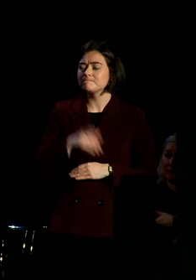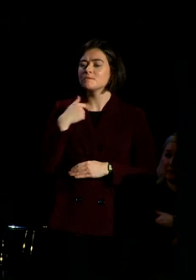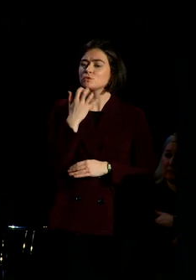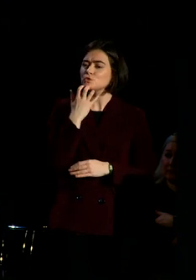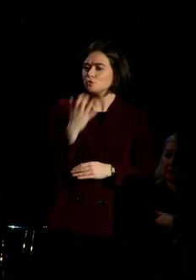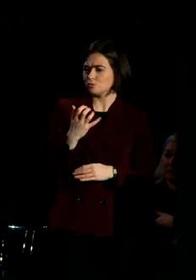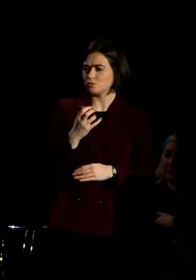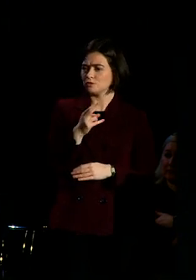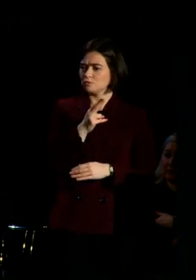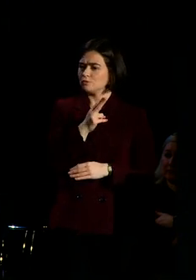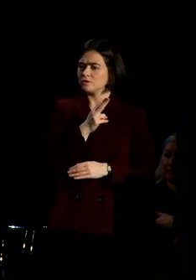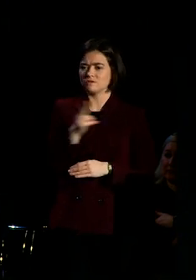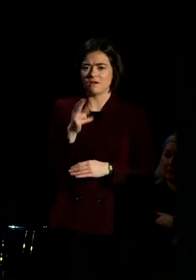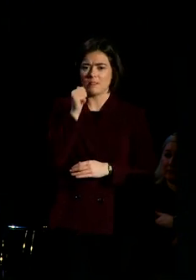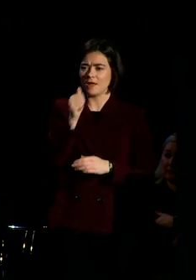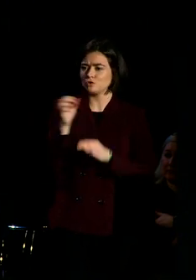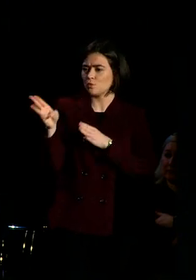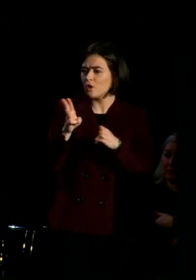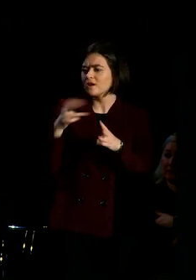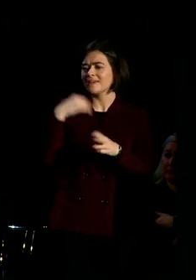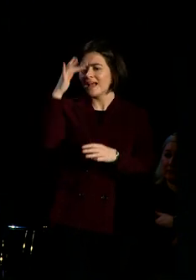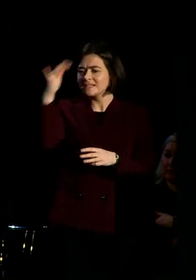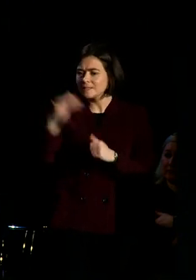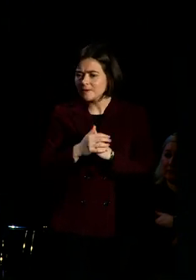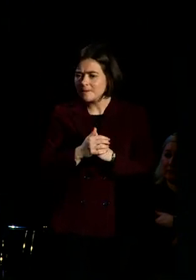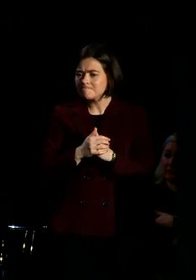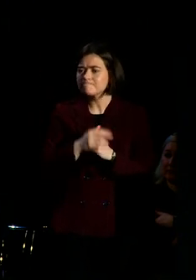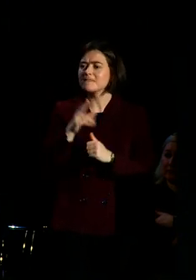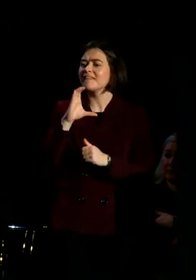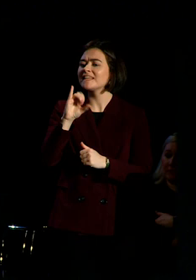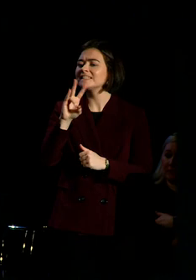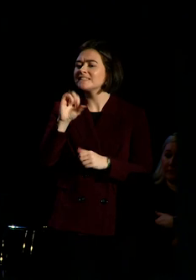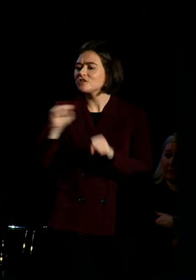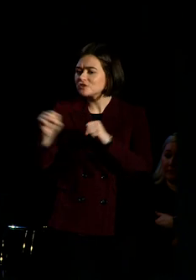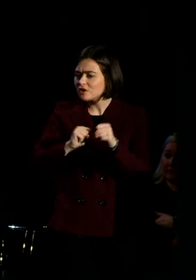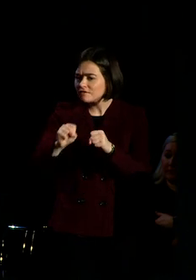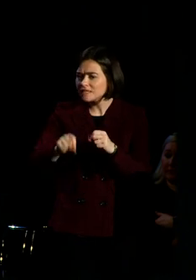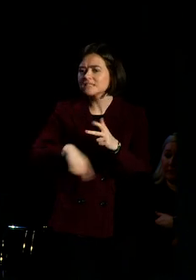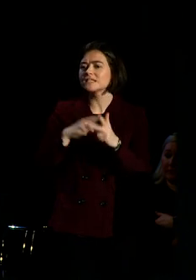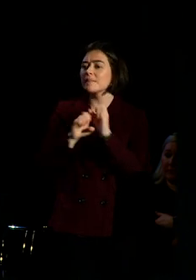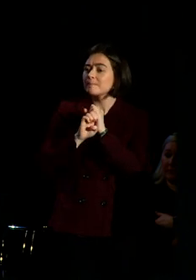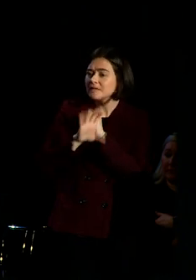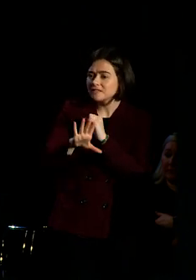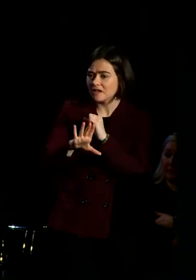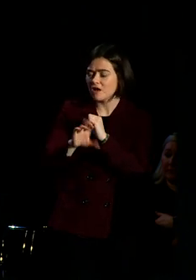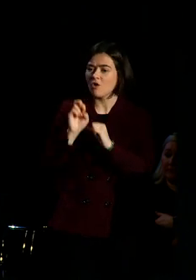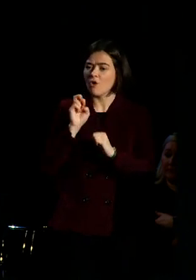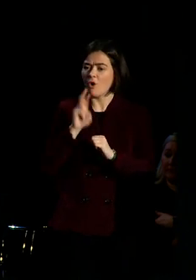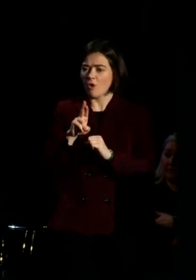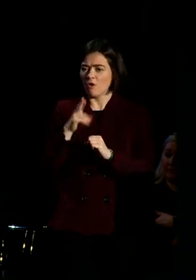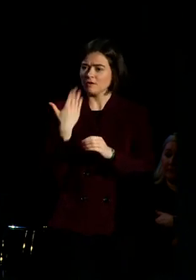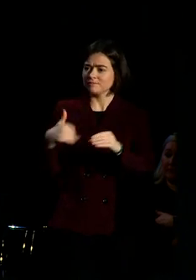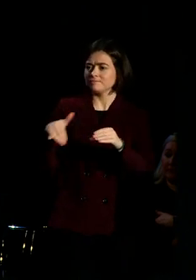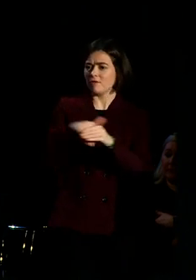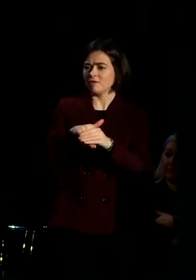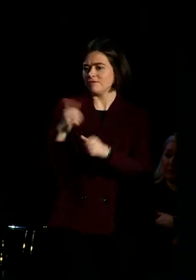Jews were no longer able to work in academia, the civil service, the media, or serve in the